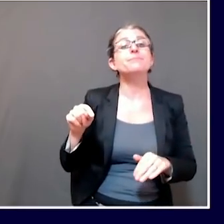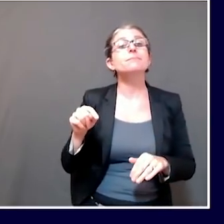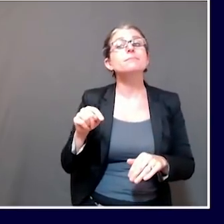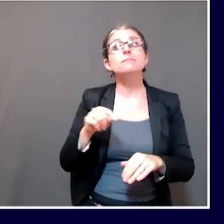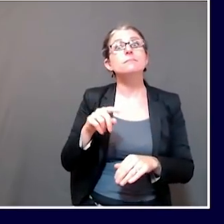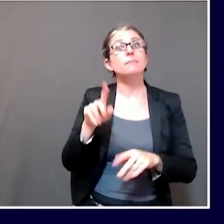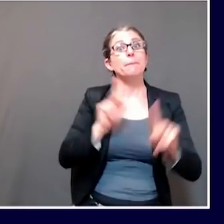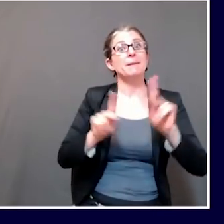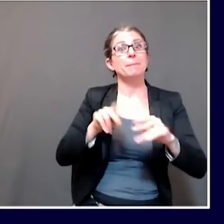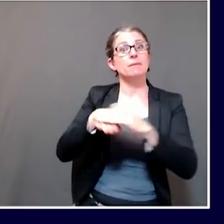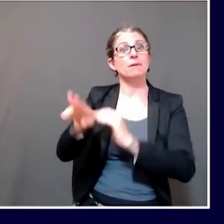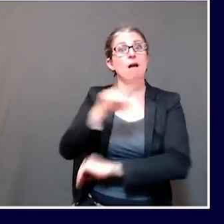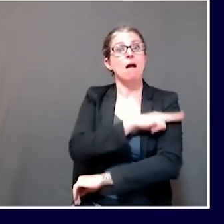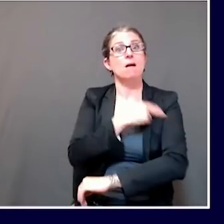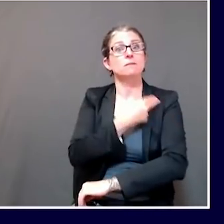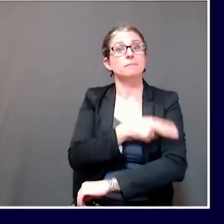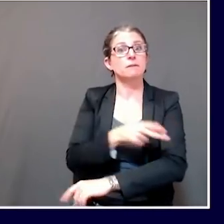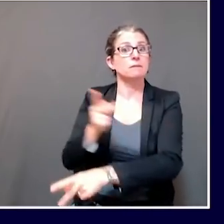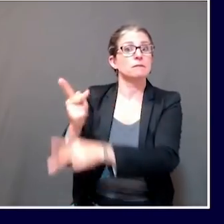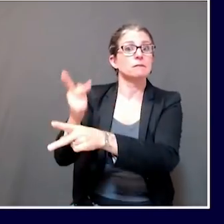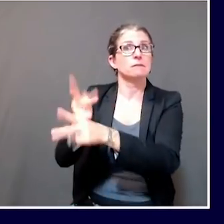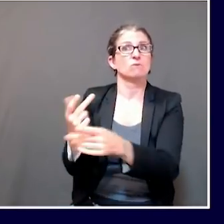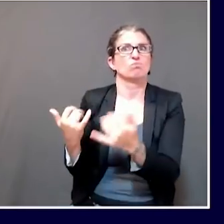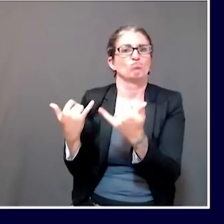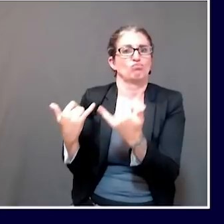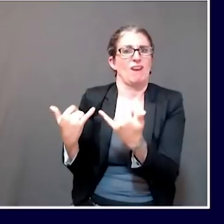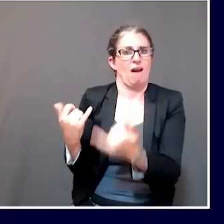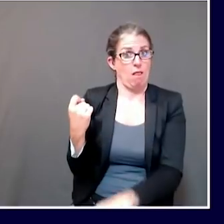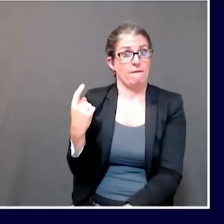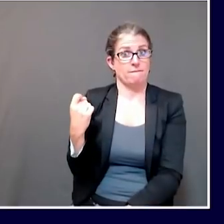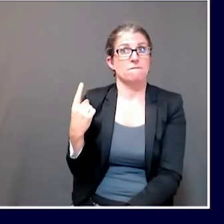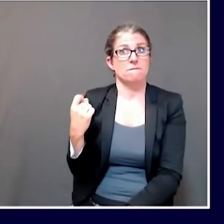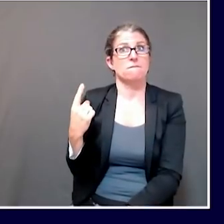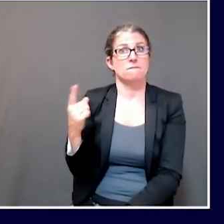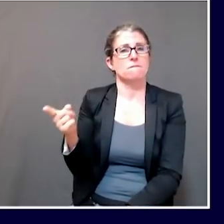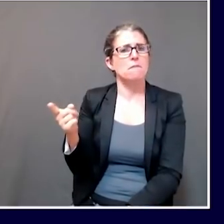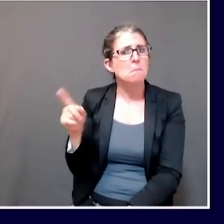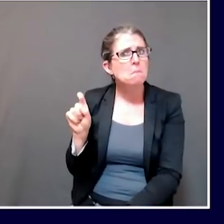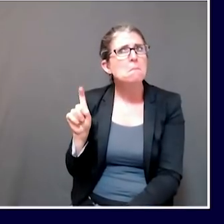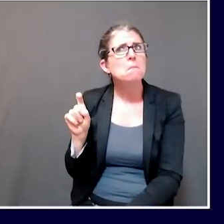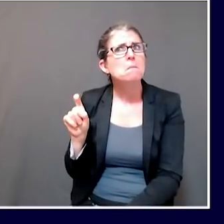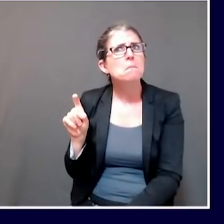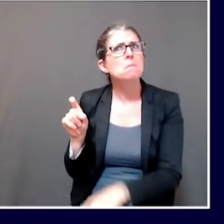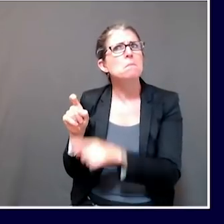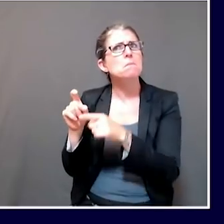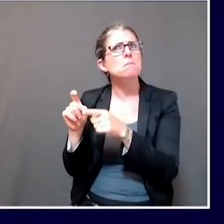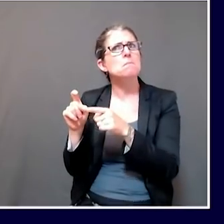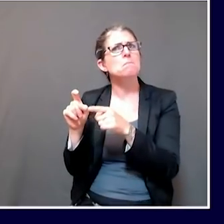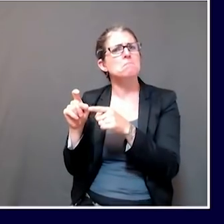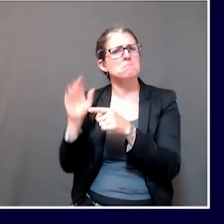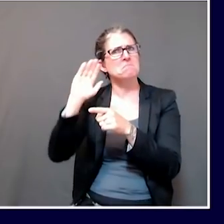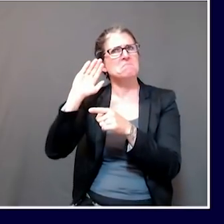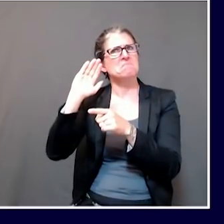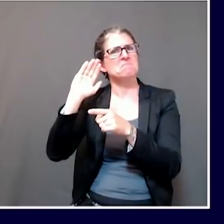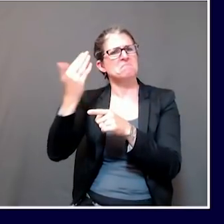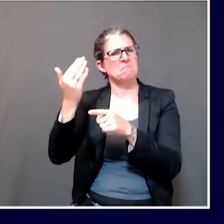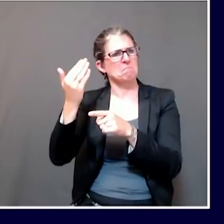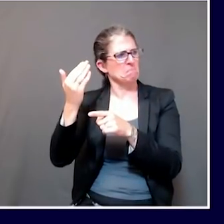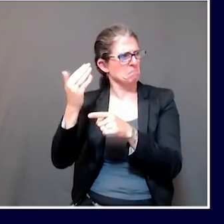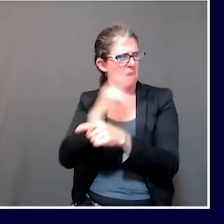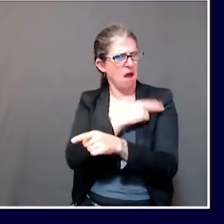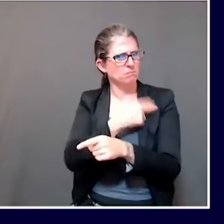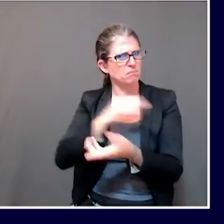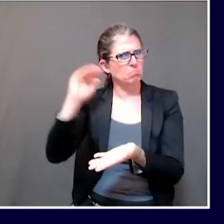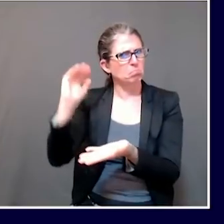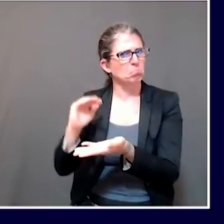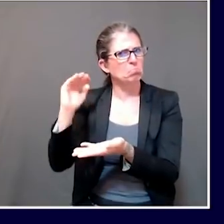any sense of why hospitalizations have remained low? We had a spike in early April